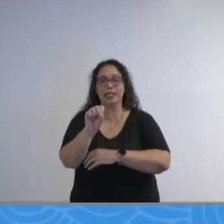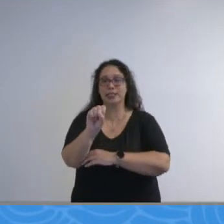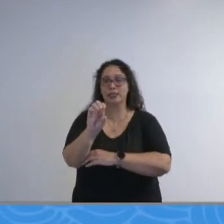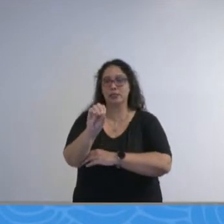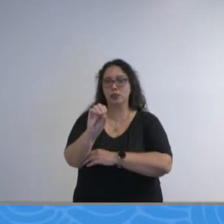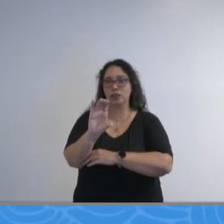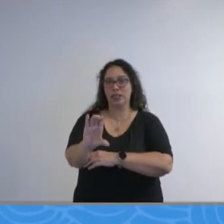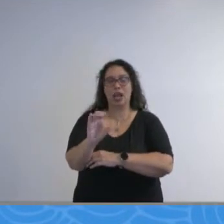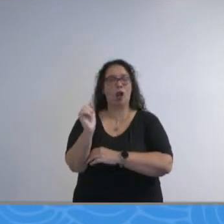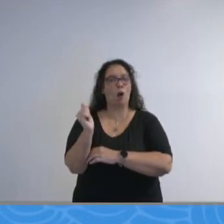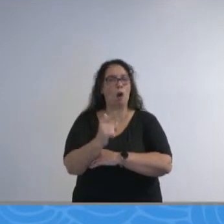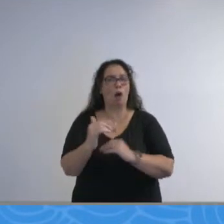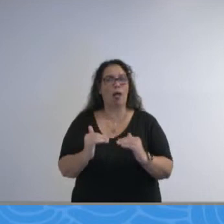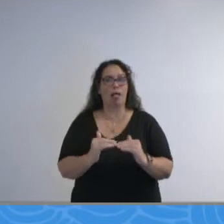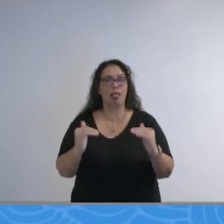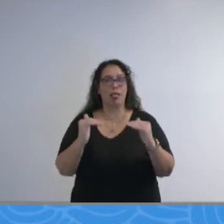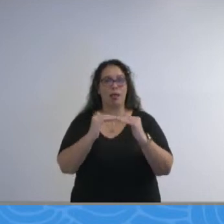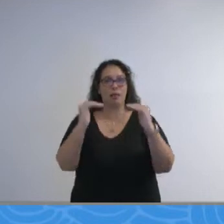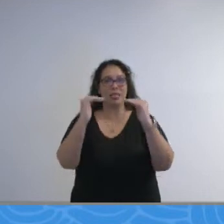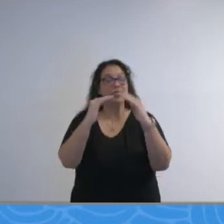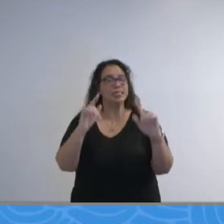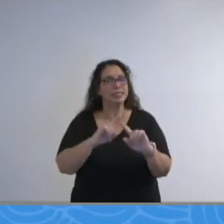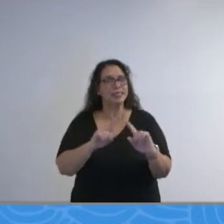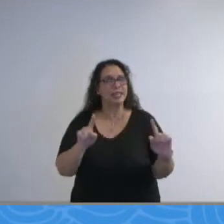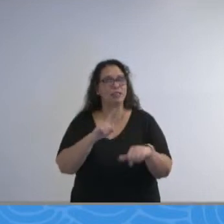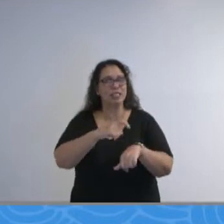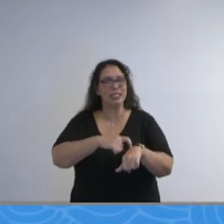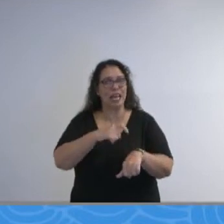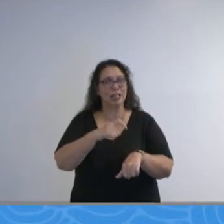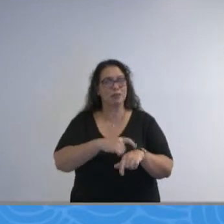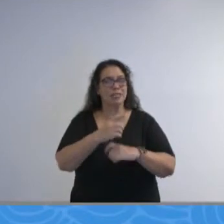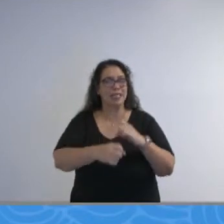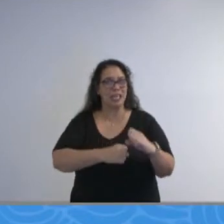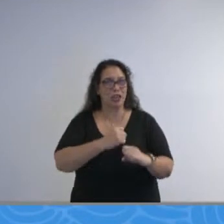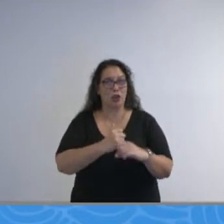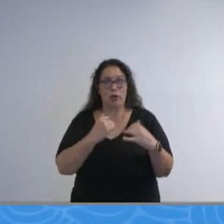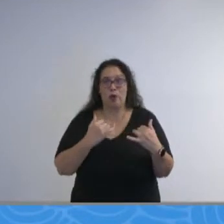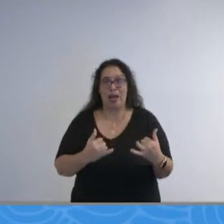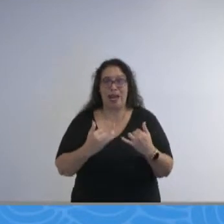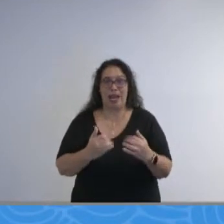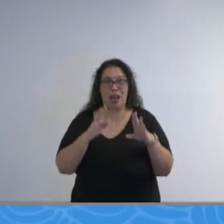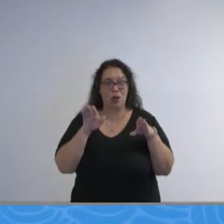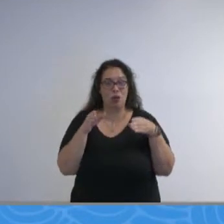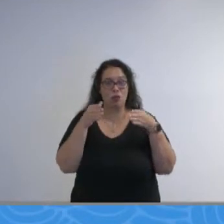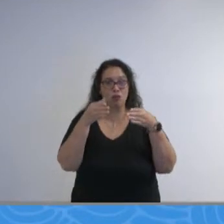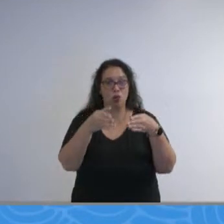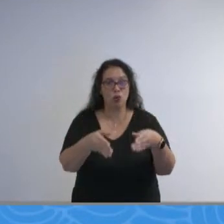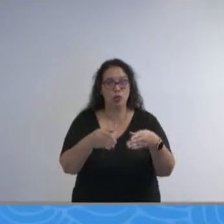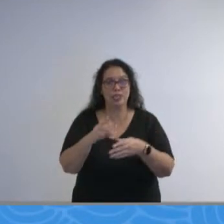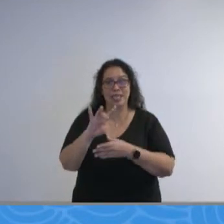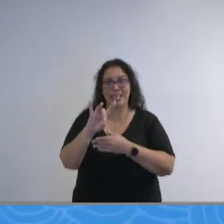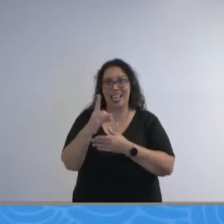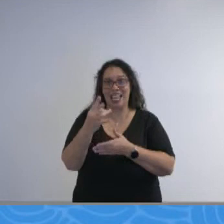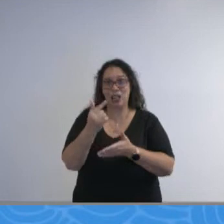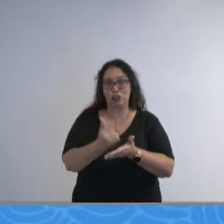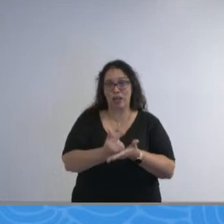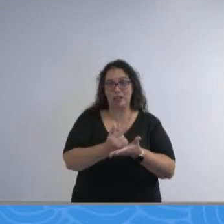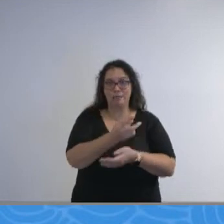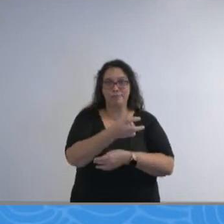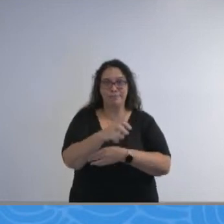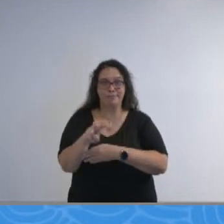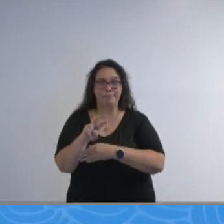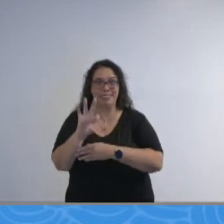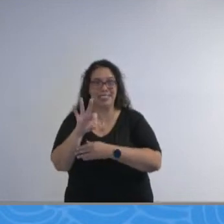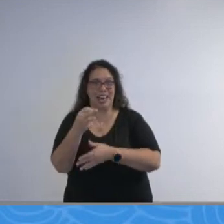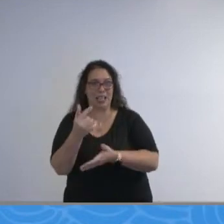different times of the year, there are different levels. So right now we're focused on the 8th to 9th graders going to high